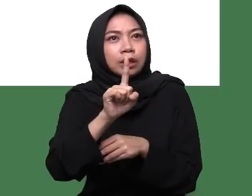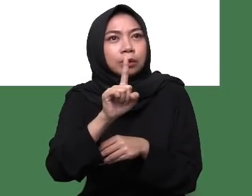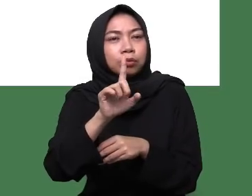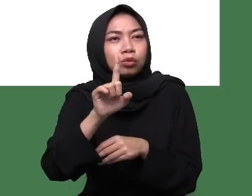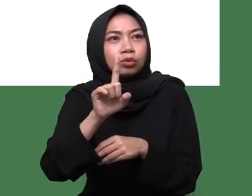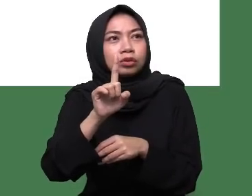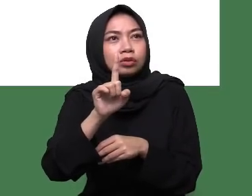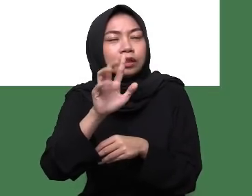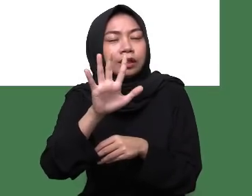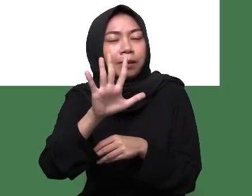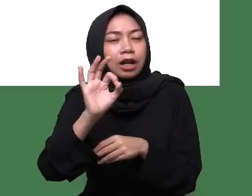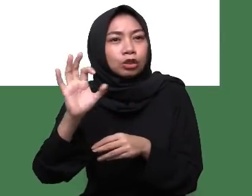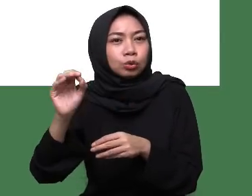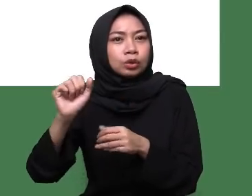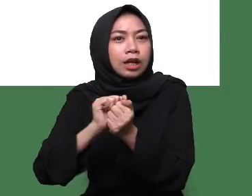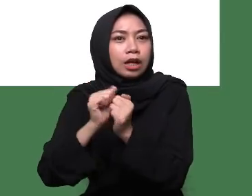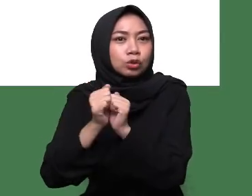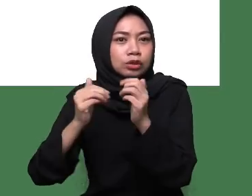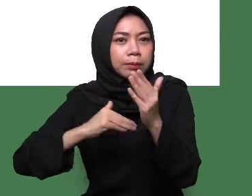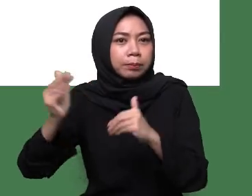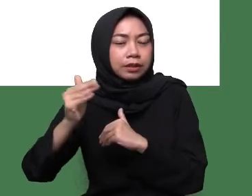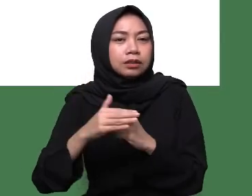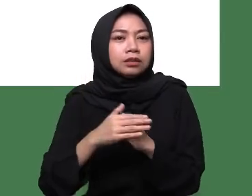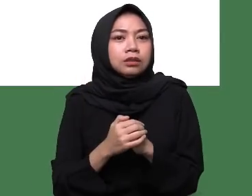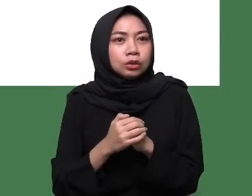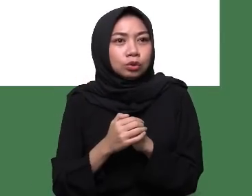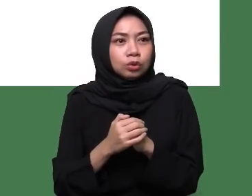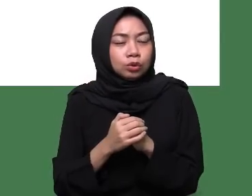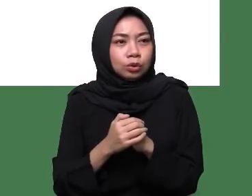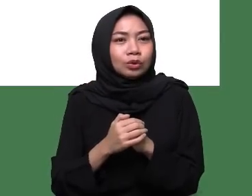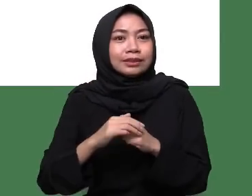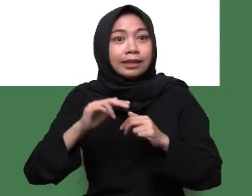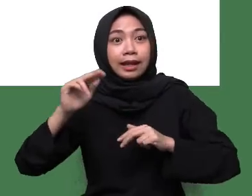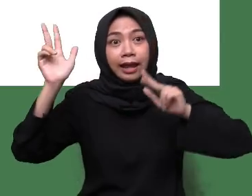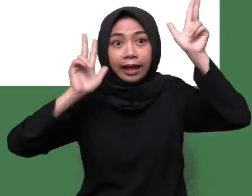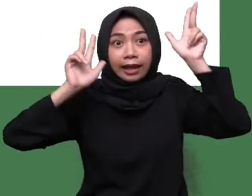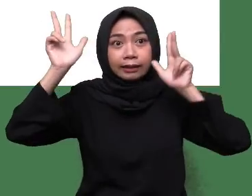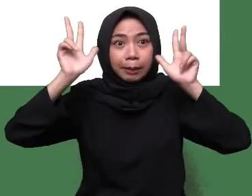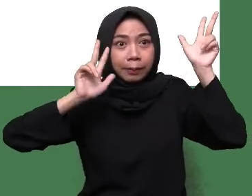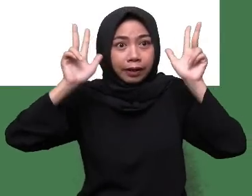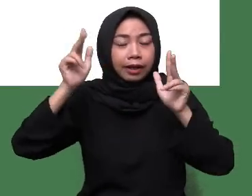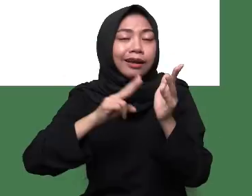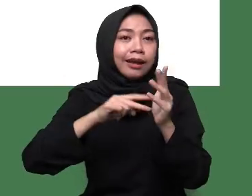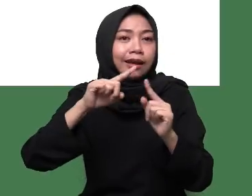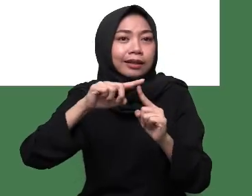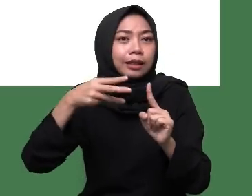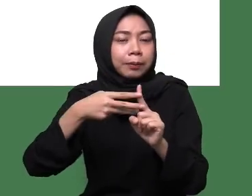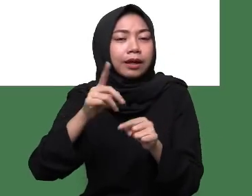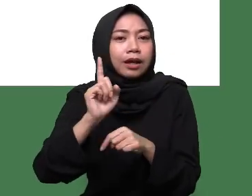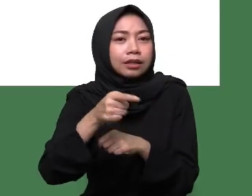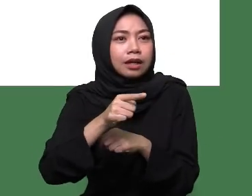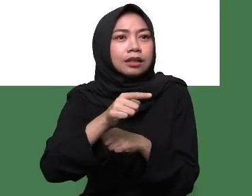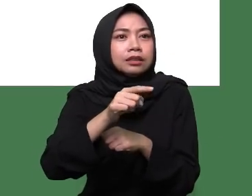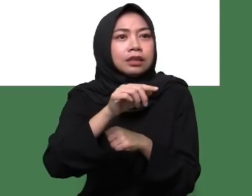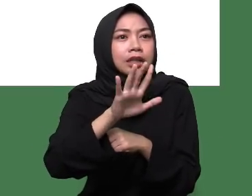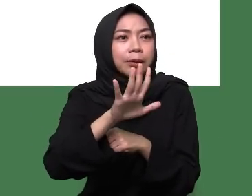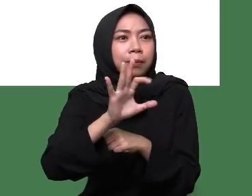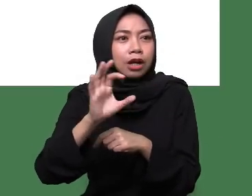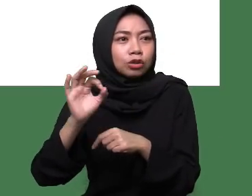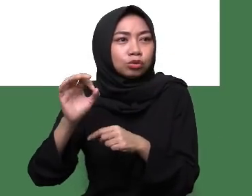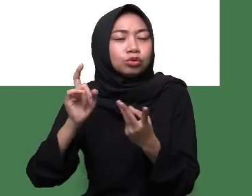172,306 cases, and West Nusa Tenggara, which is 90,015 cases, and